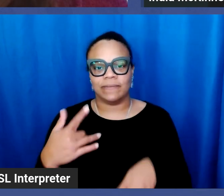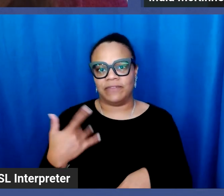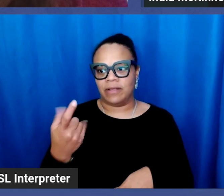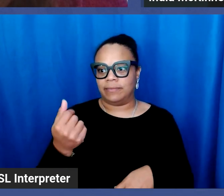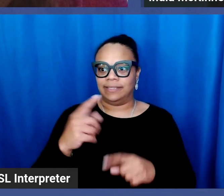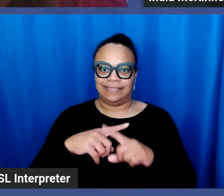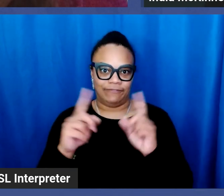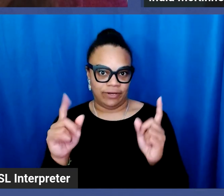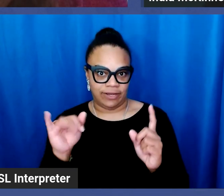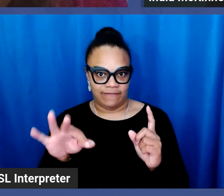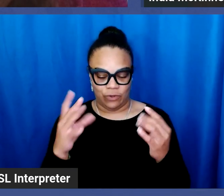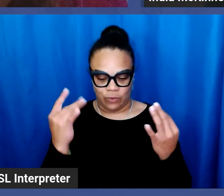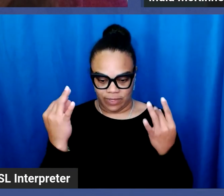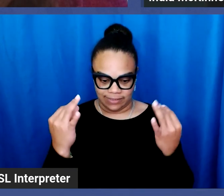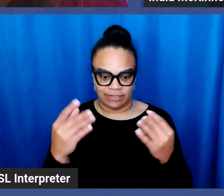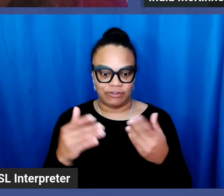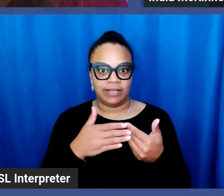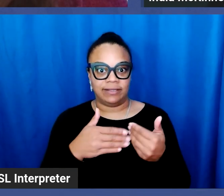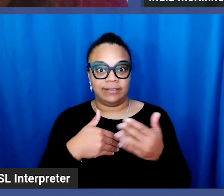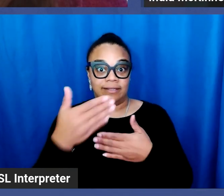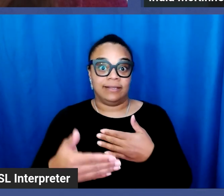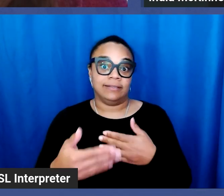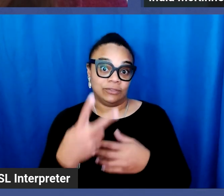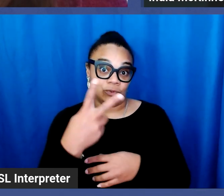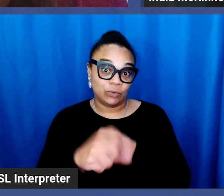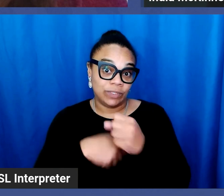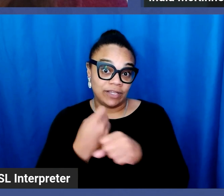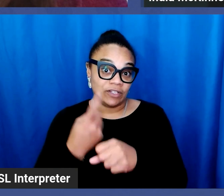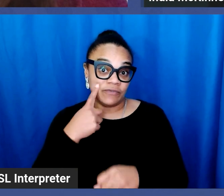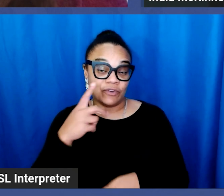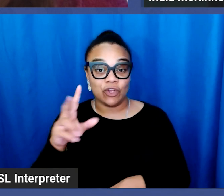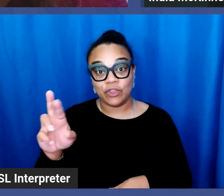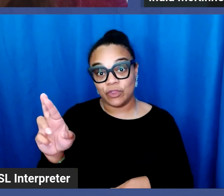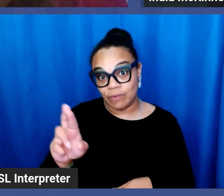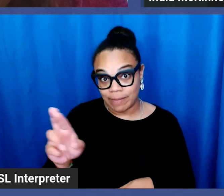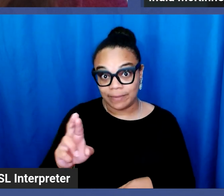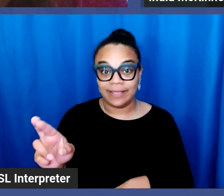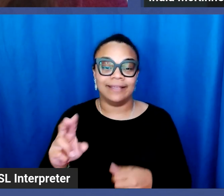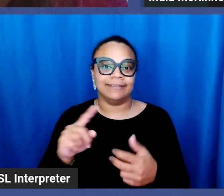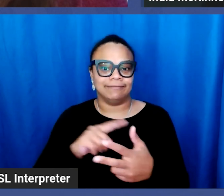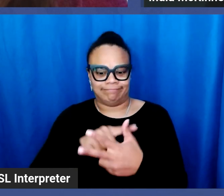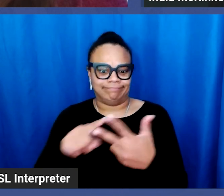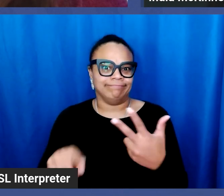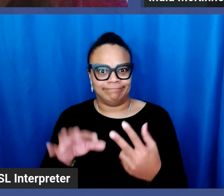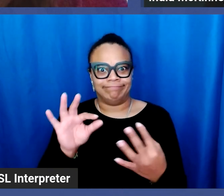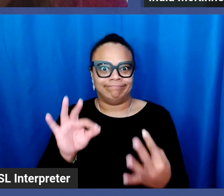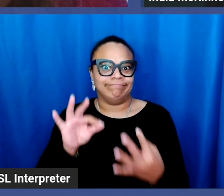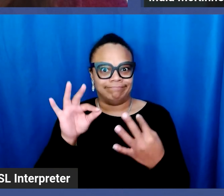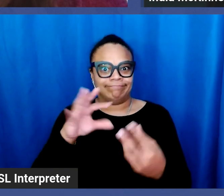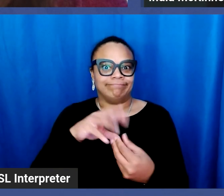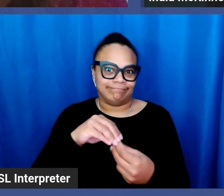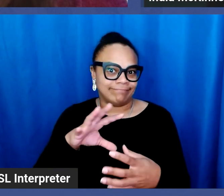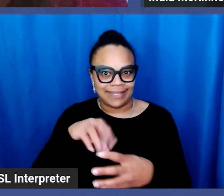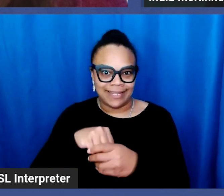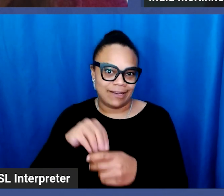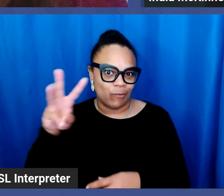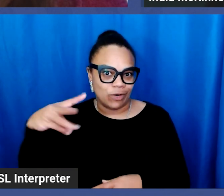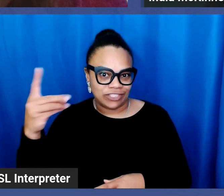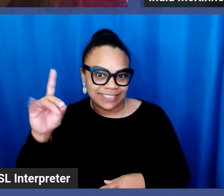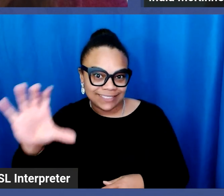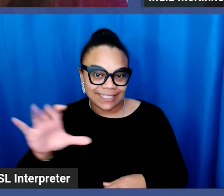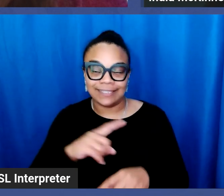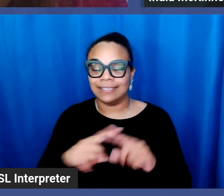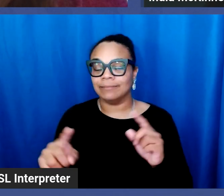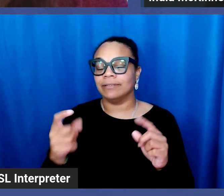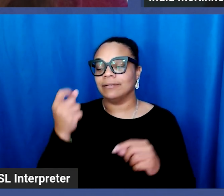you're looking at the next 2 years of a Republican trifecta in Washington, D.C. But I do really, really, really